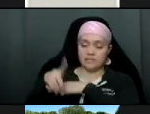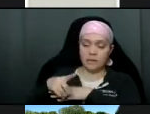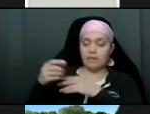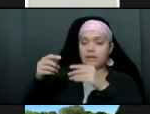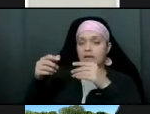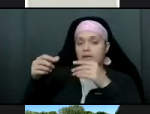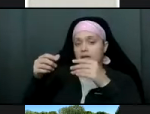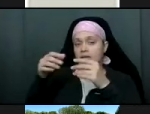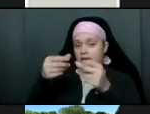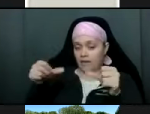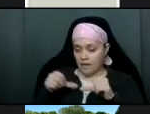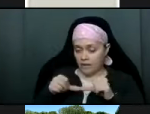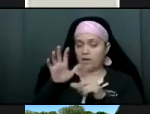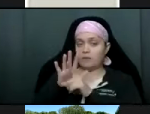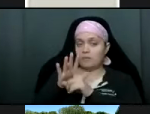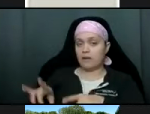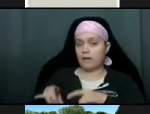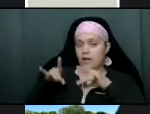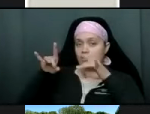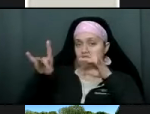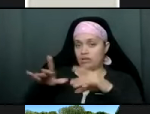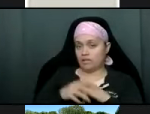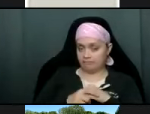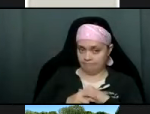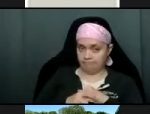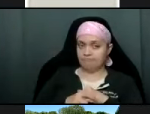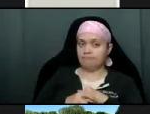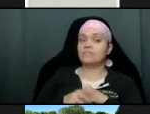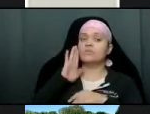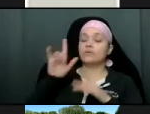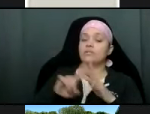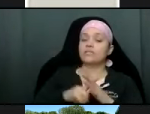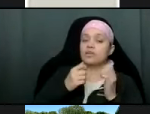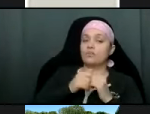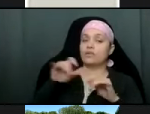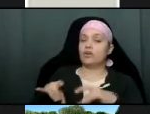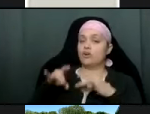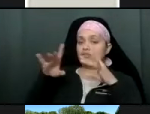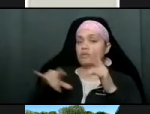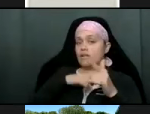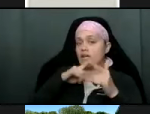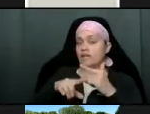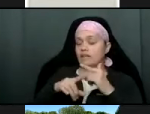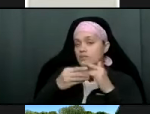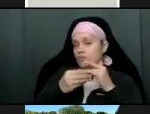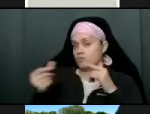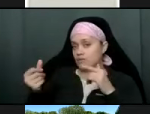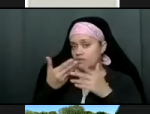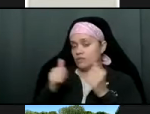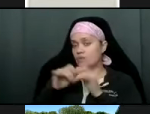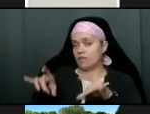and population by Australia. So we're going to begin with Australia, and in fact, do quite a bit with